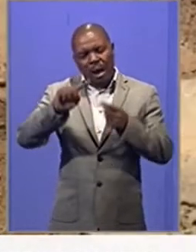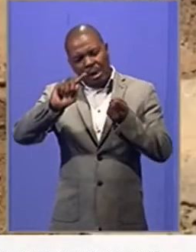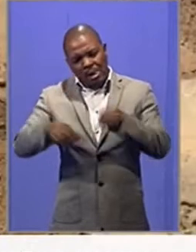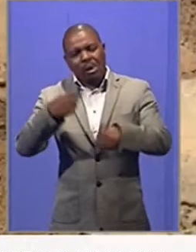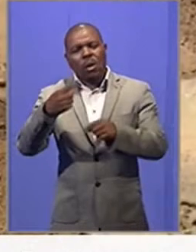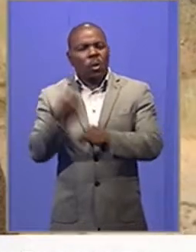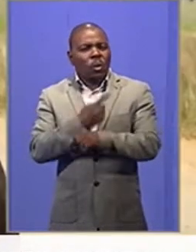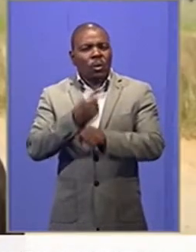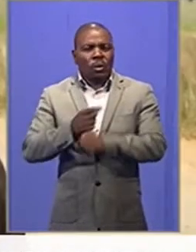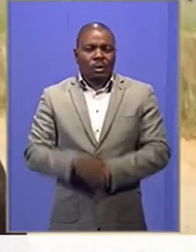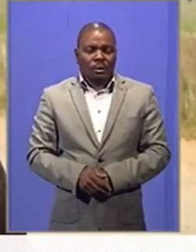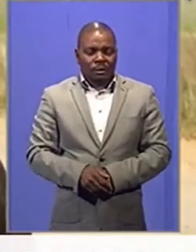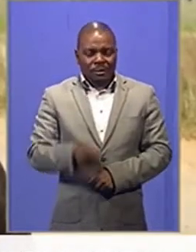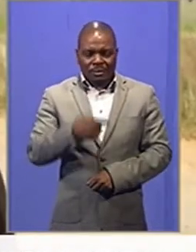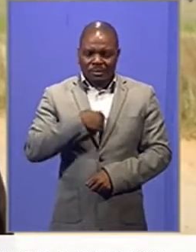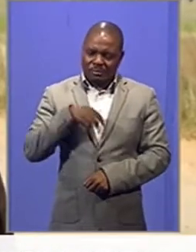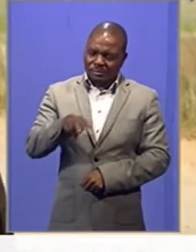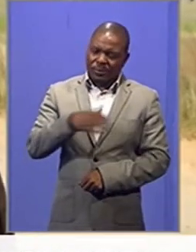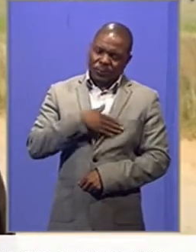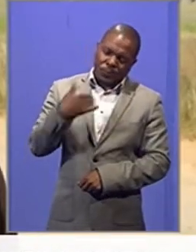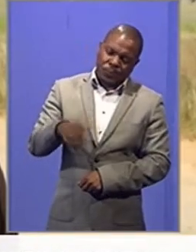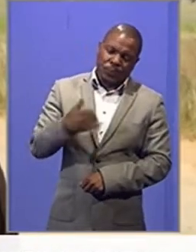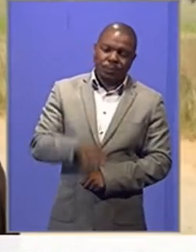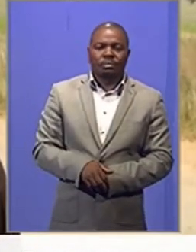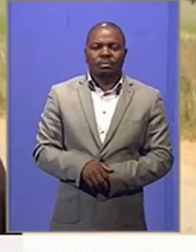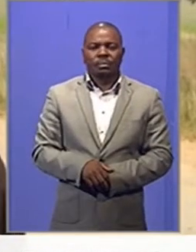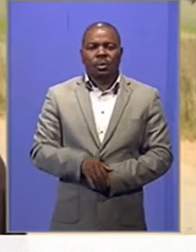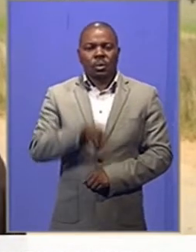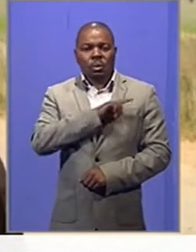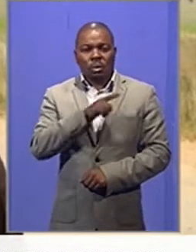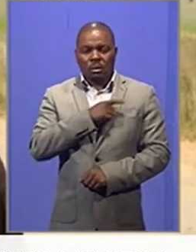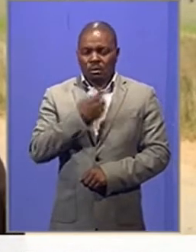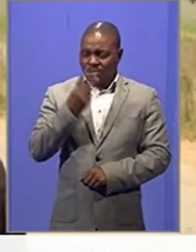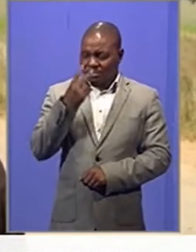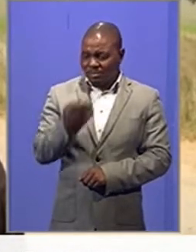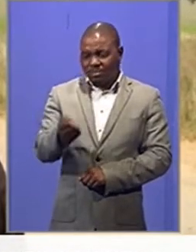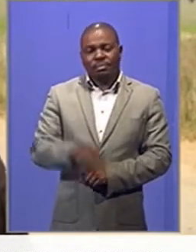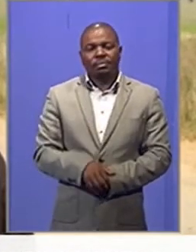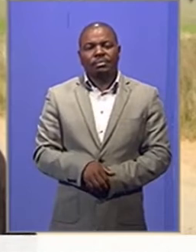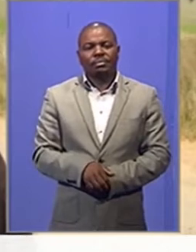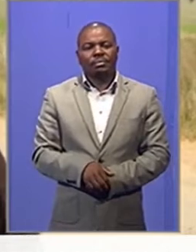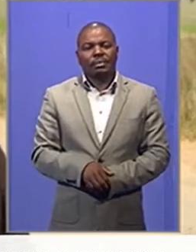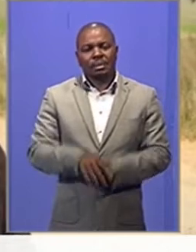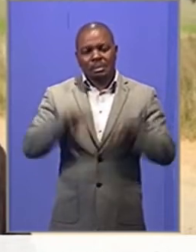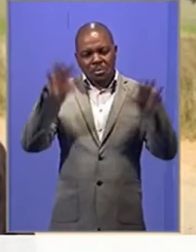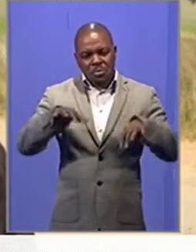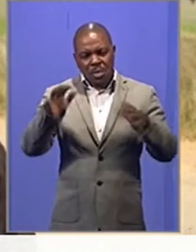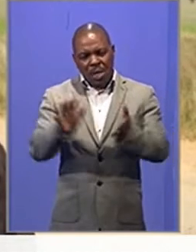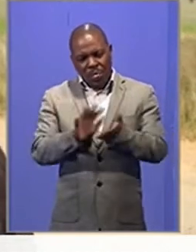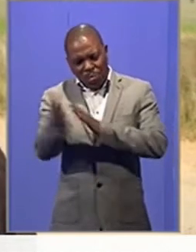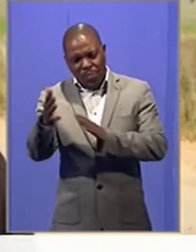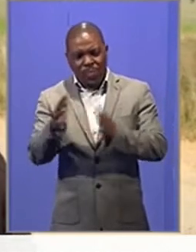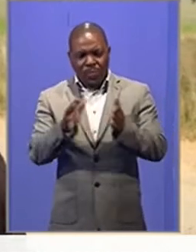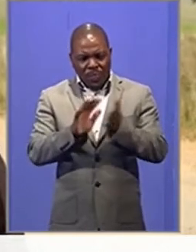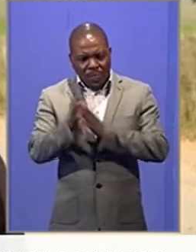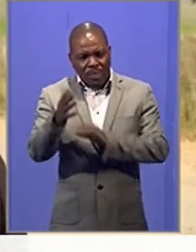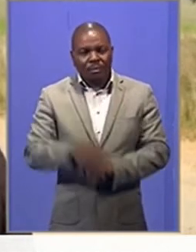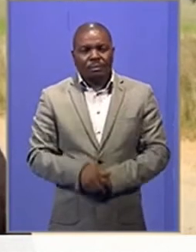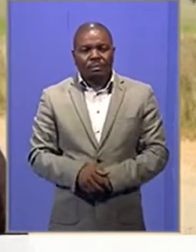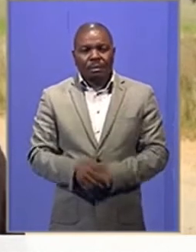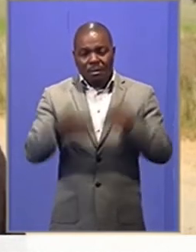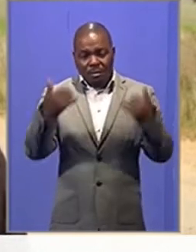ka nnete because o thola hore the wailing ka teng ya bona le re senywa le ke pula. Then jwalokaha